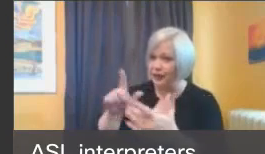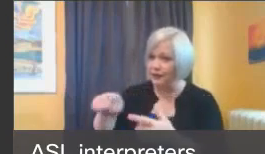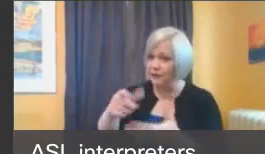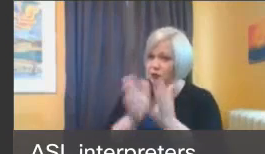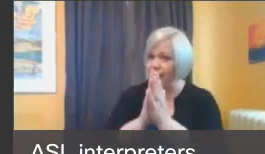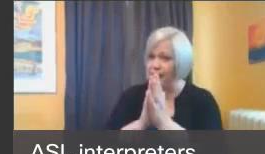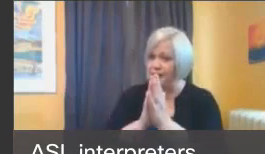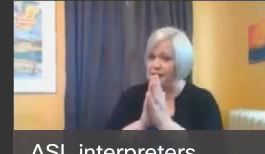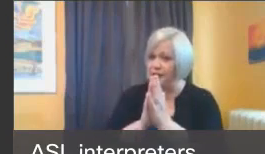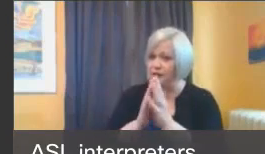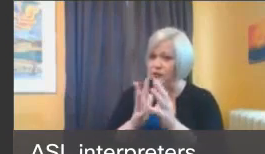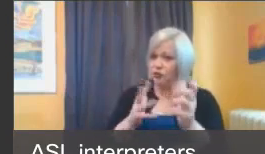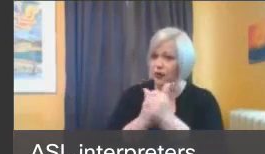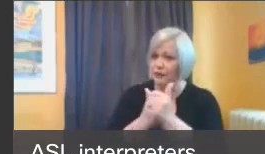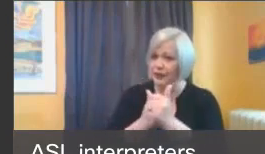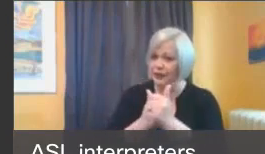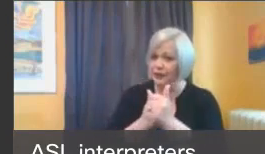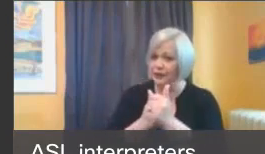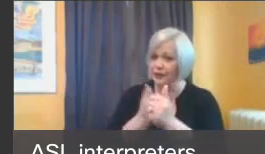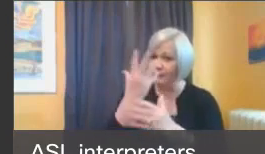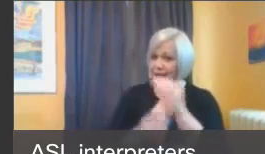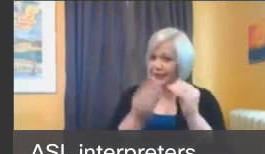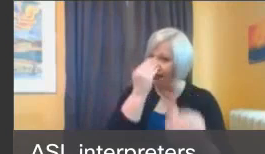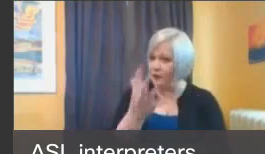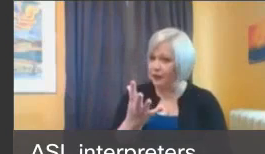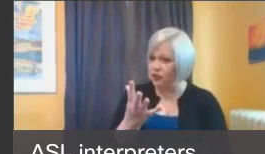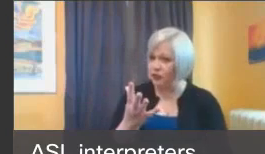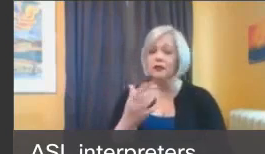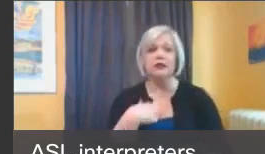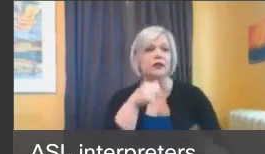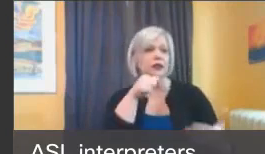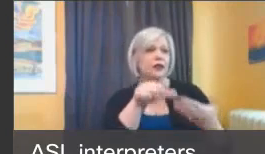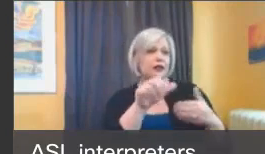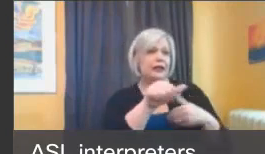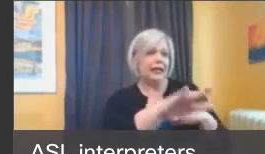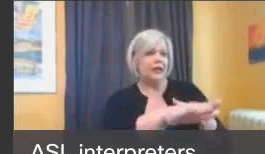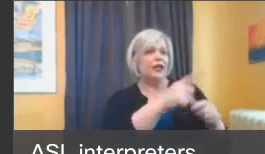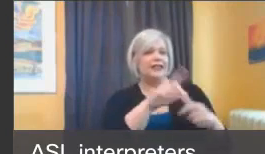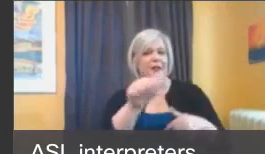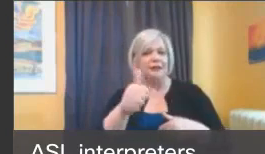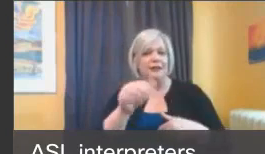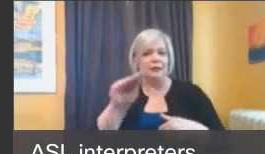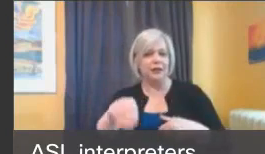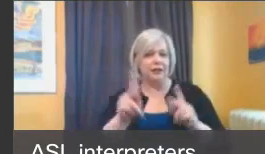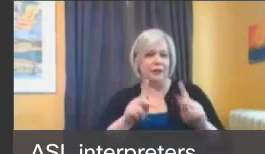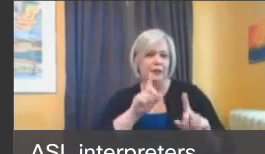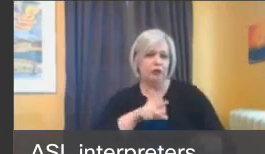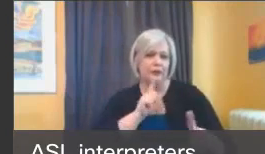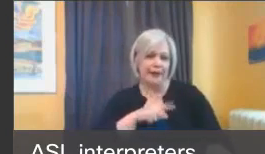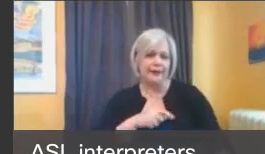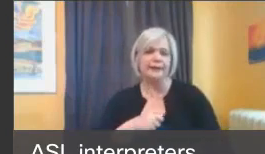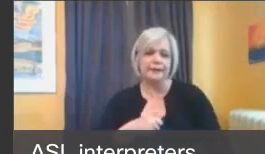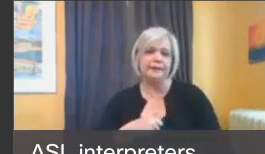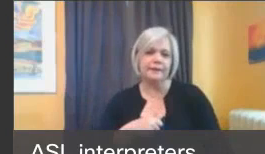to update the missing information? We sent a letter and we got about a 10% response on the letter we sent out.